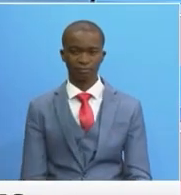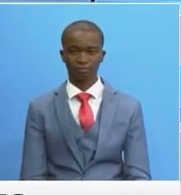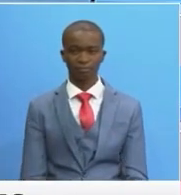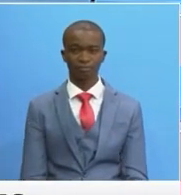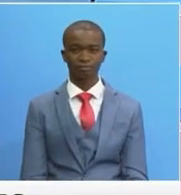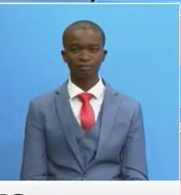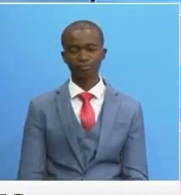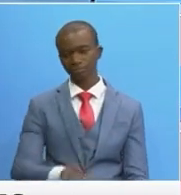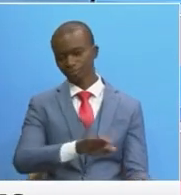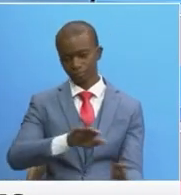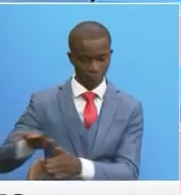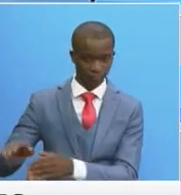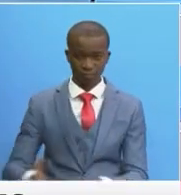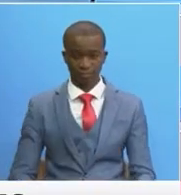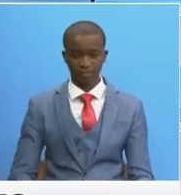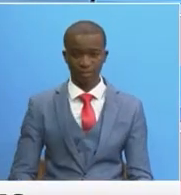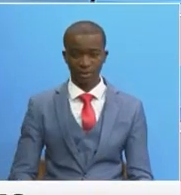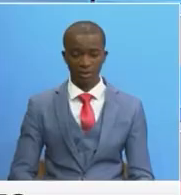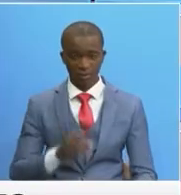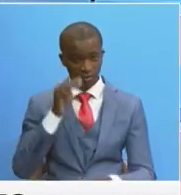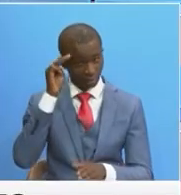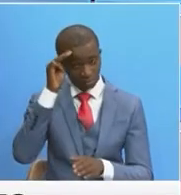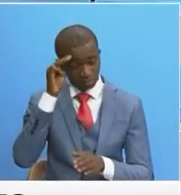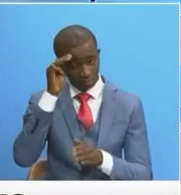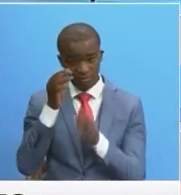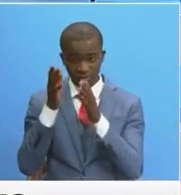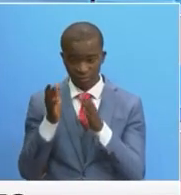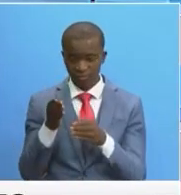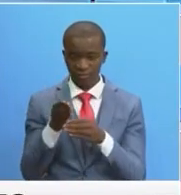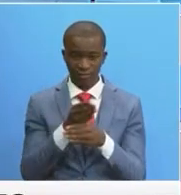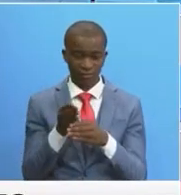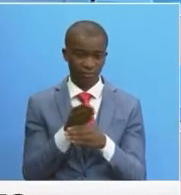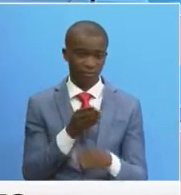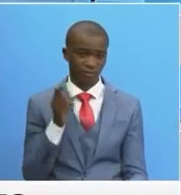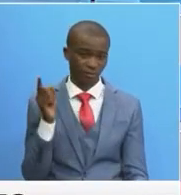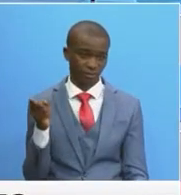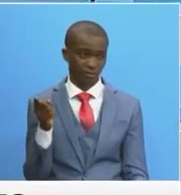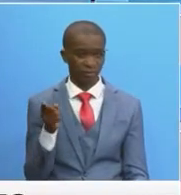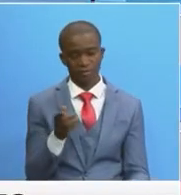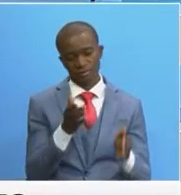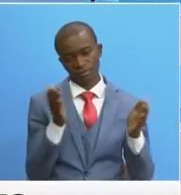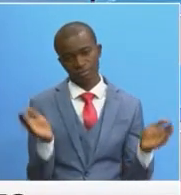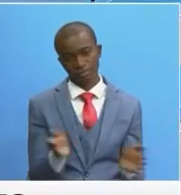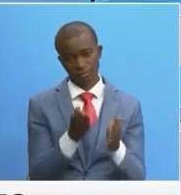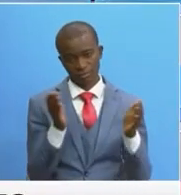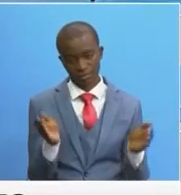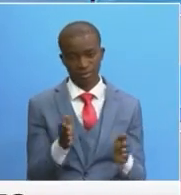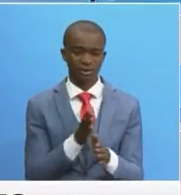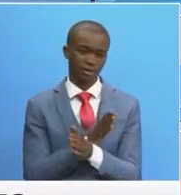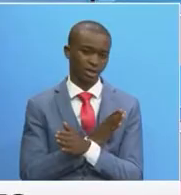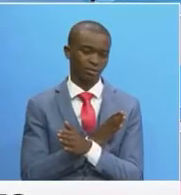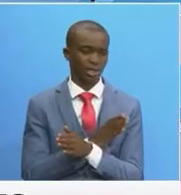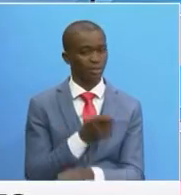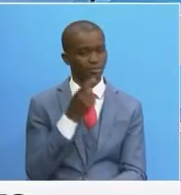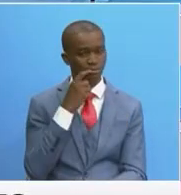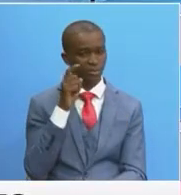enjoyable. Also in the news, Commerce, Trade and Industries Minister Chipoka Mlinga has called on Zambians to promote and buy